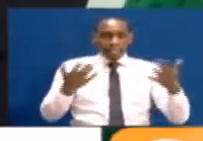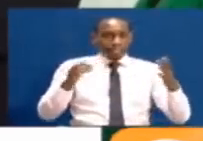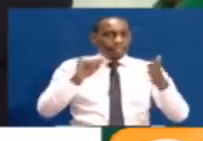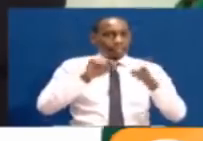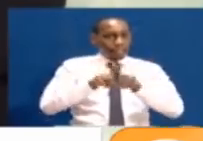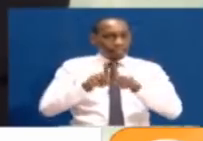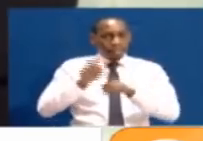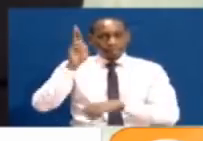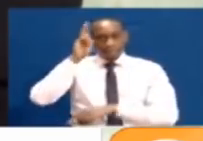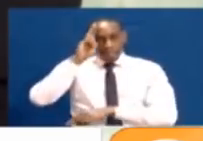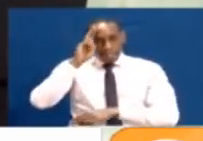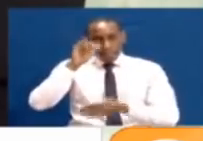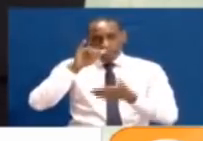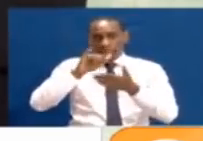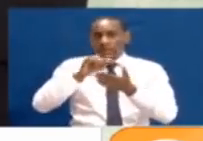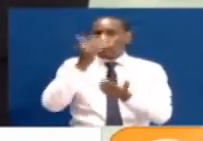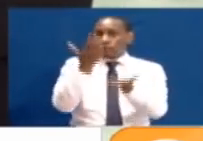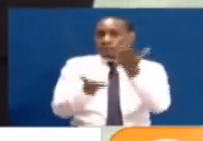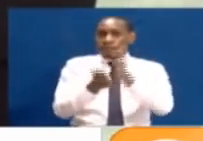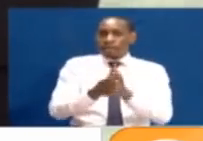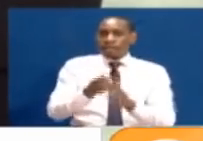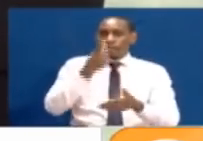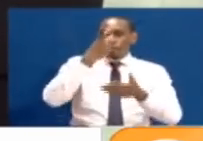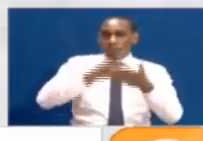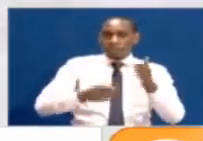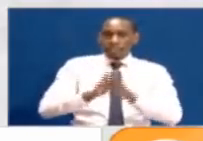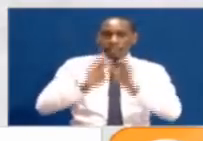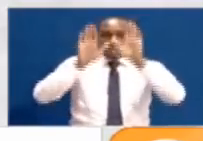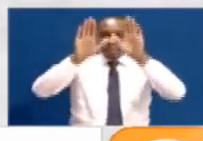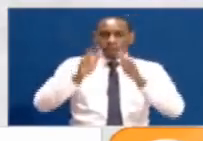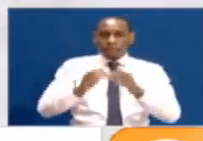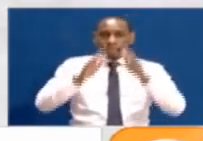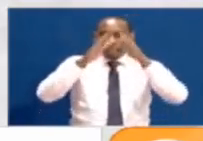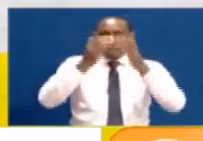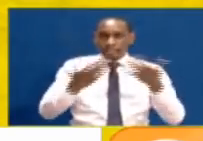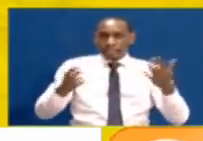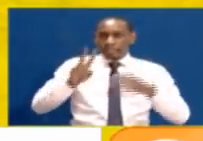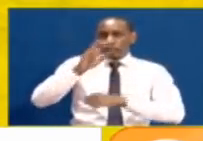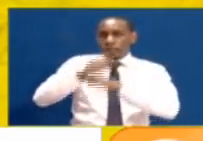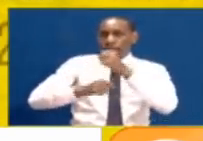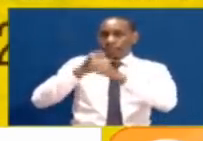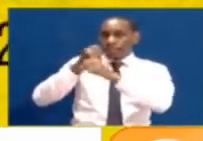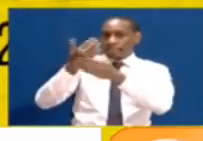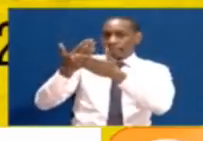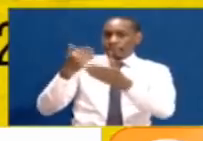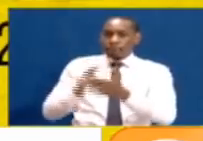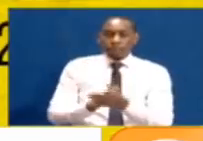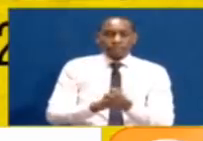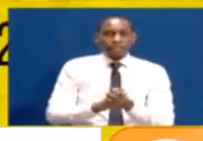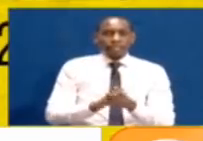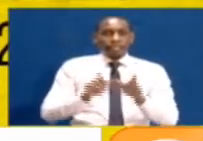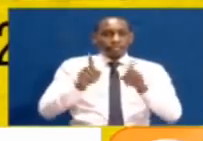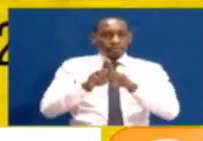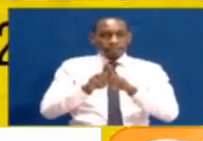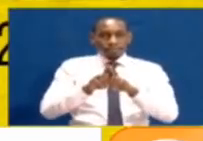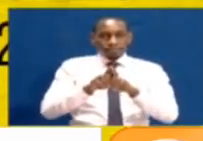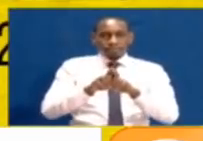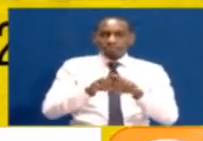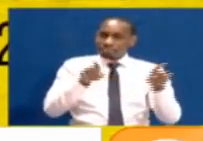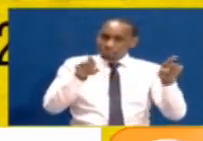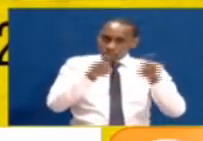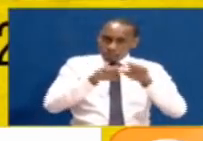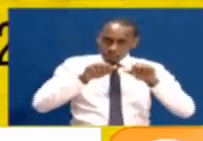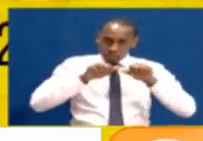main reason. When comparing prices of key household items from 2 years ago, most remained relatively the